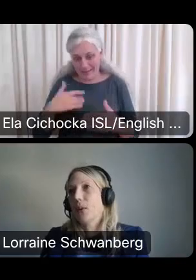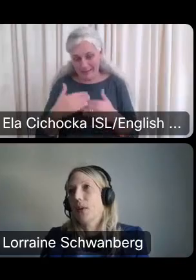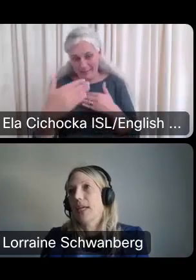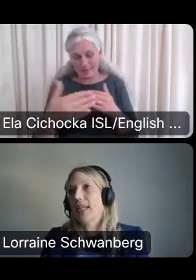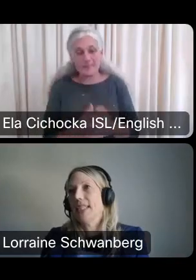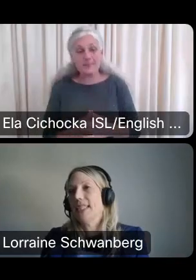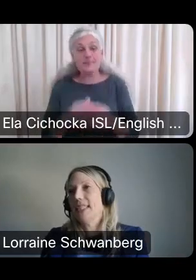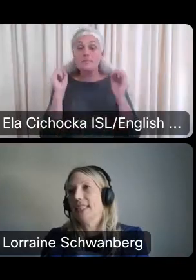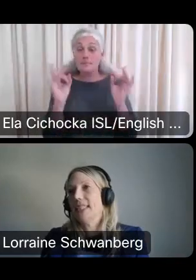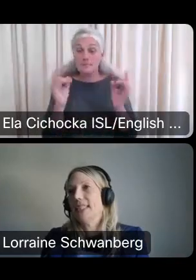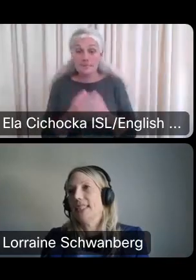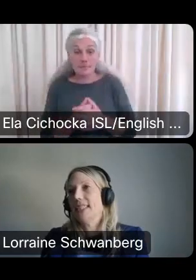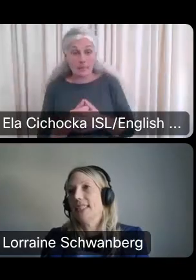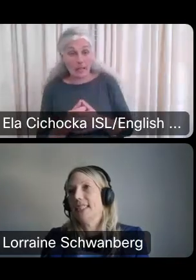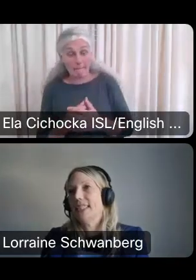Okay.